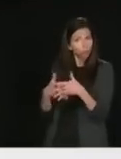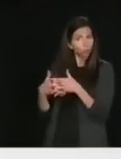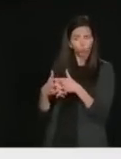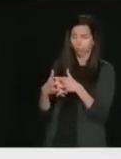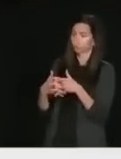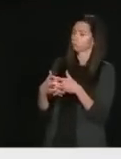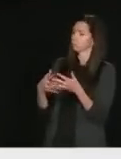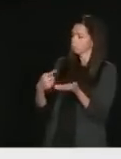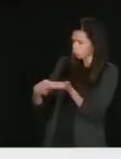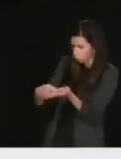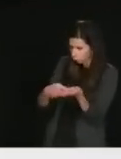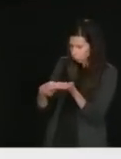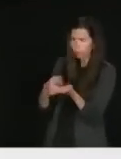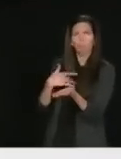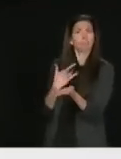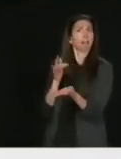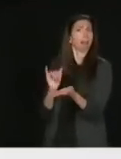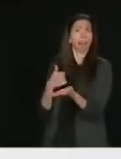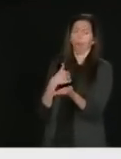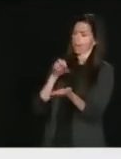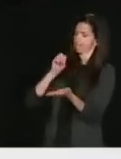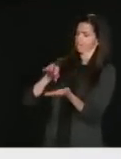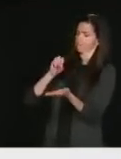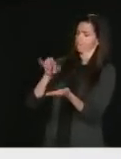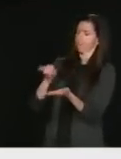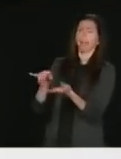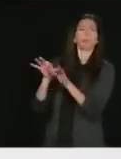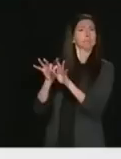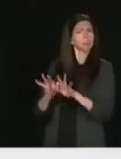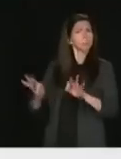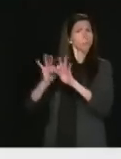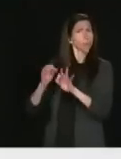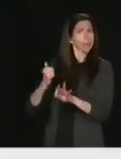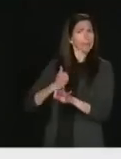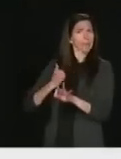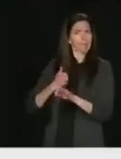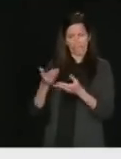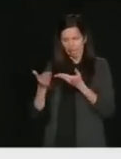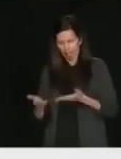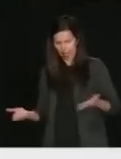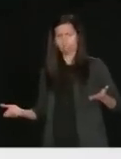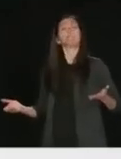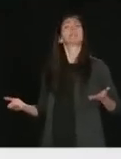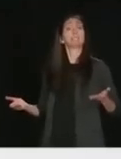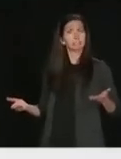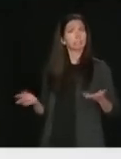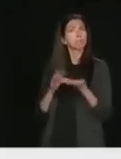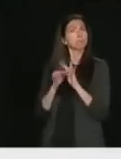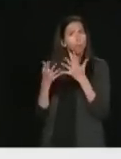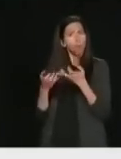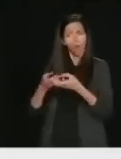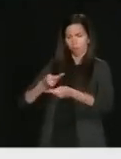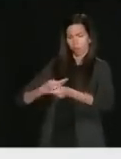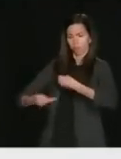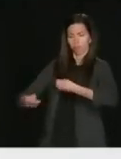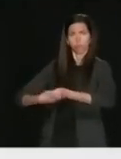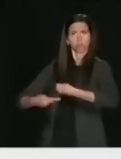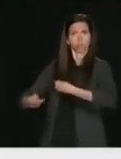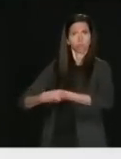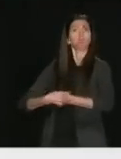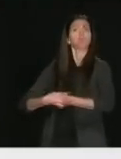Canadian energy can go through the United States. I want to work with whoever the